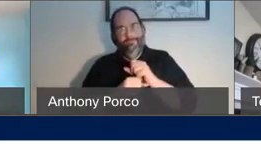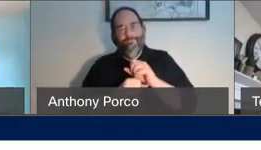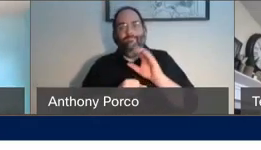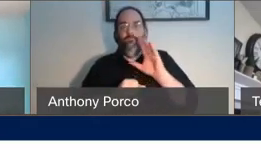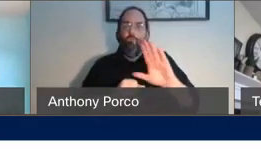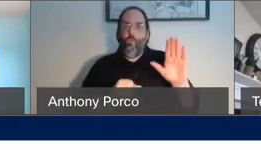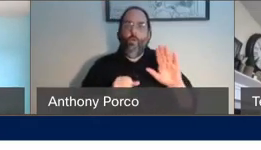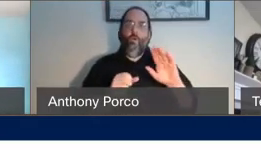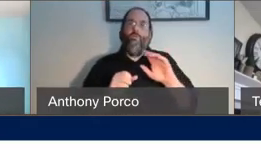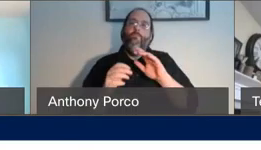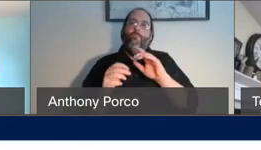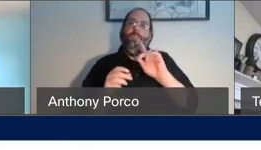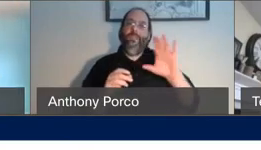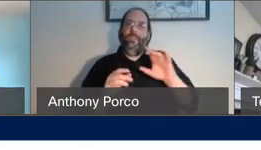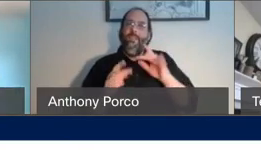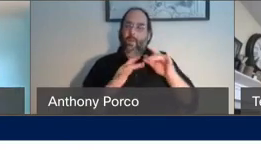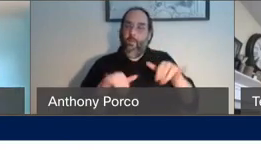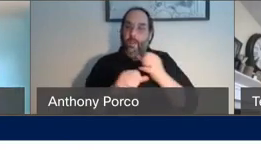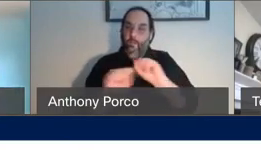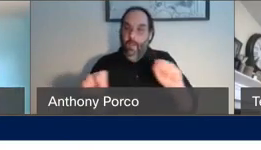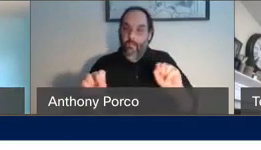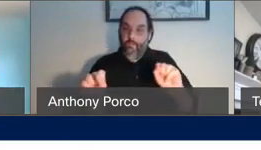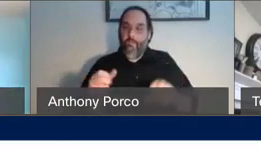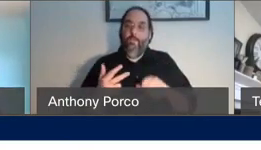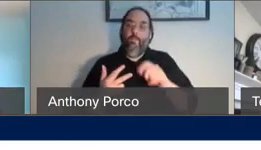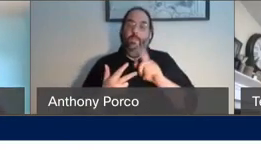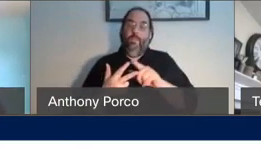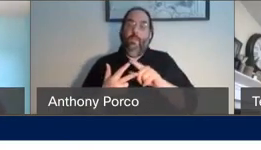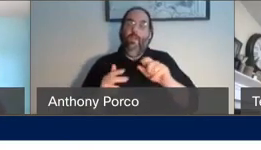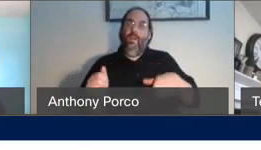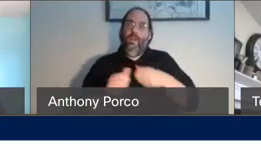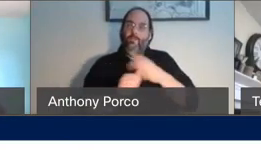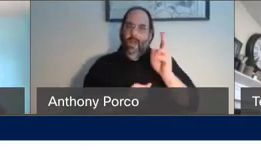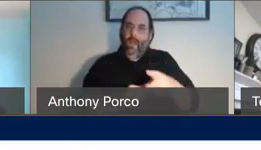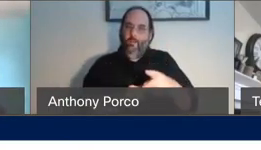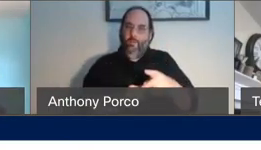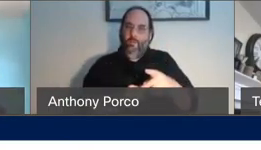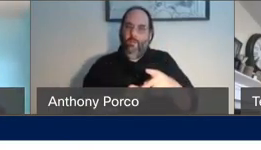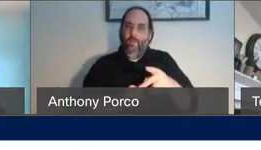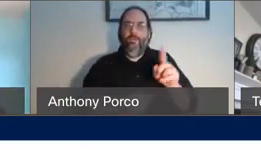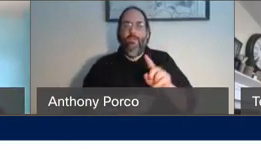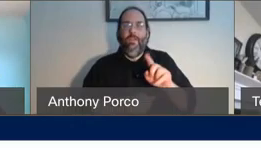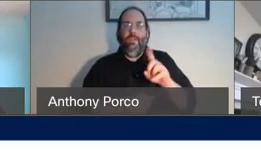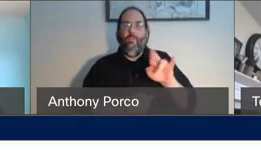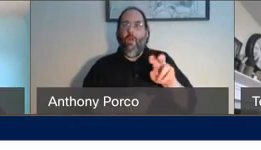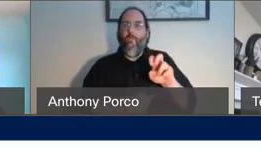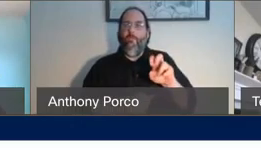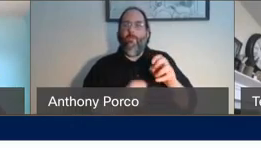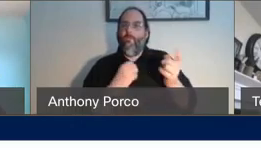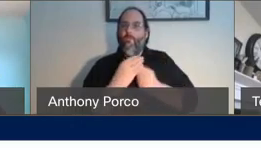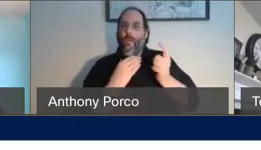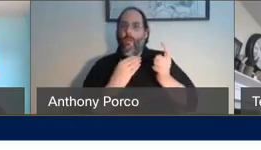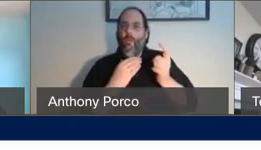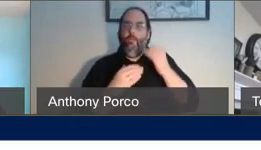district networks. And second one is a backup your Z drive files to the server so that